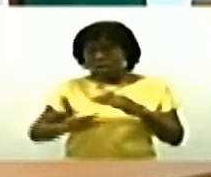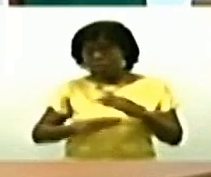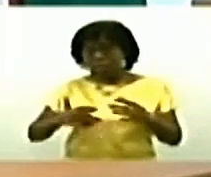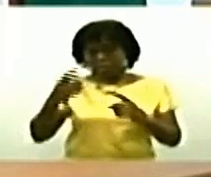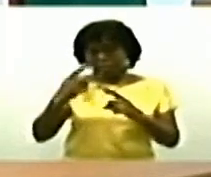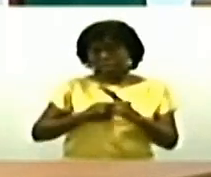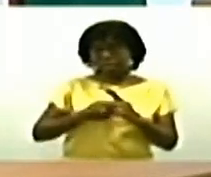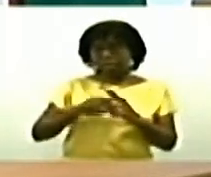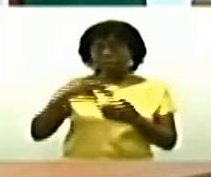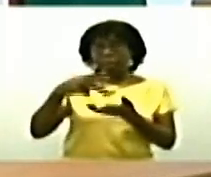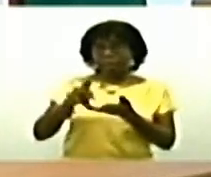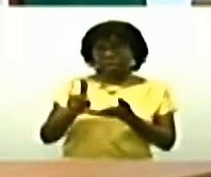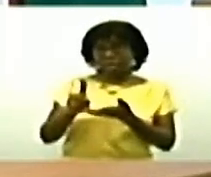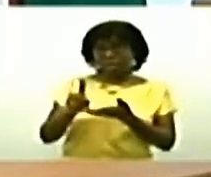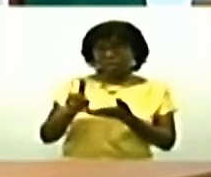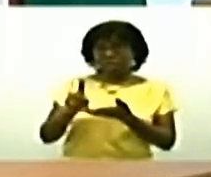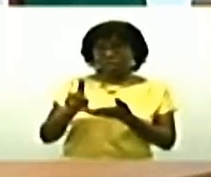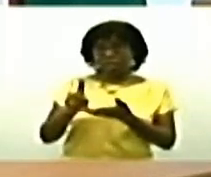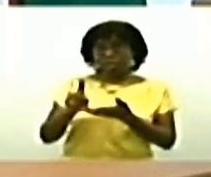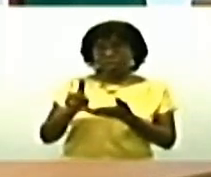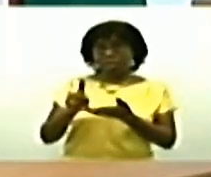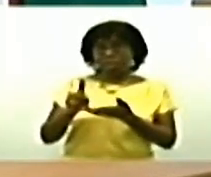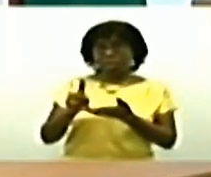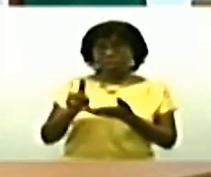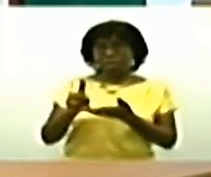monthly salary,